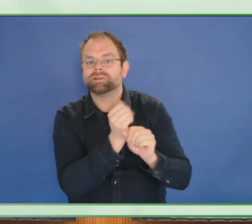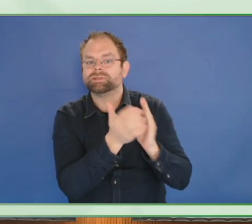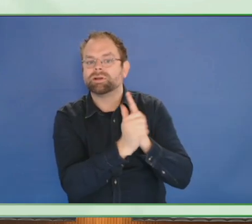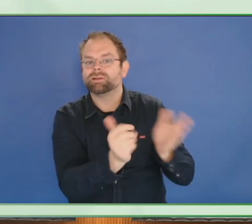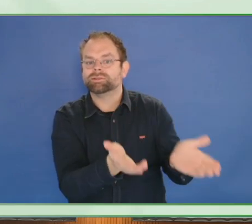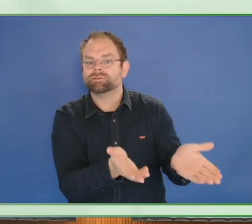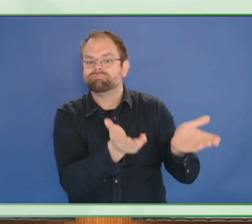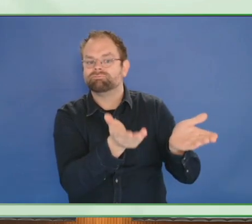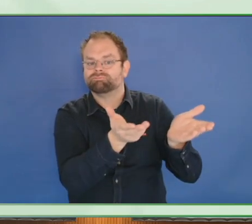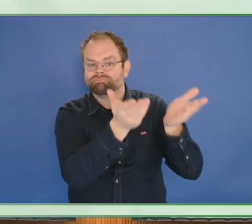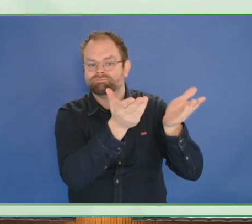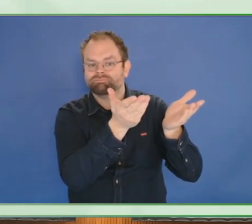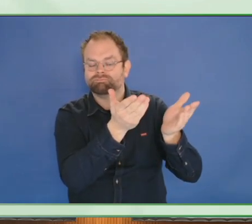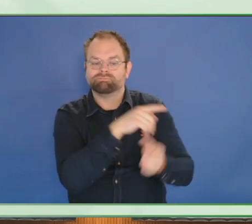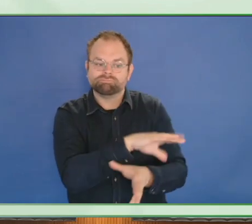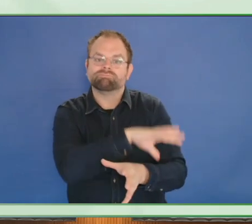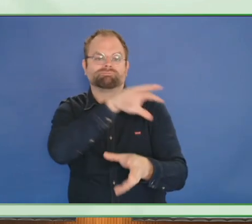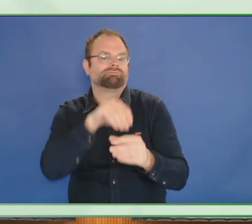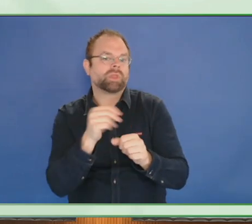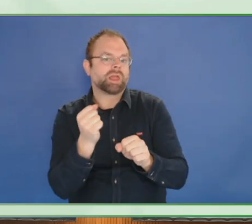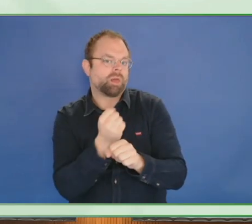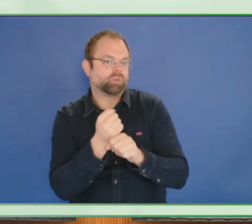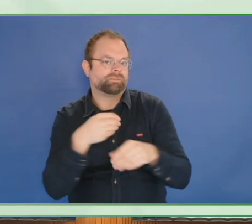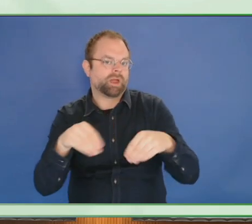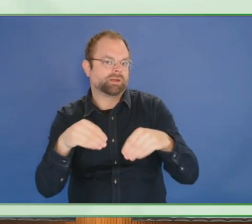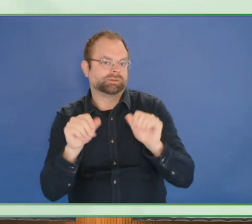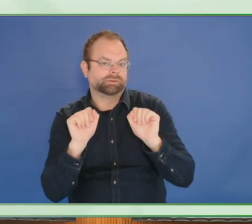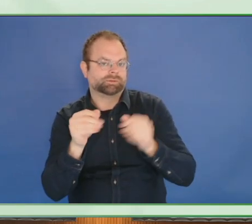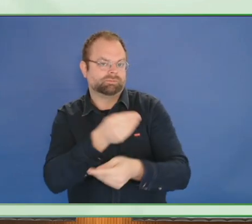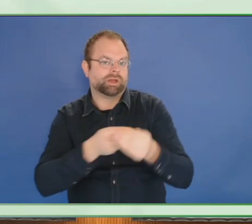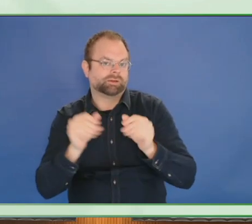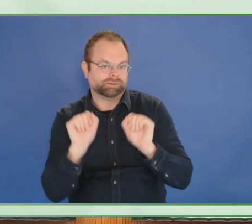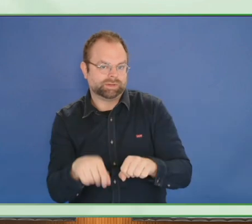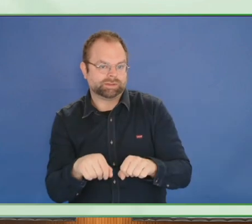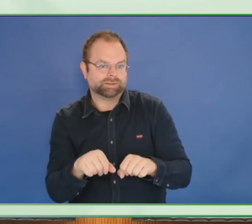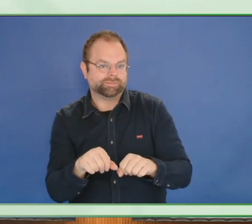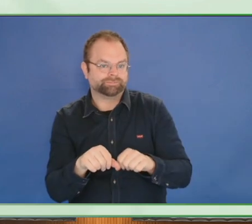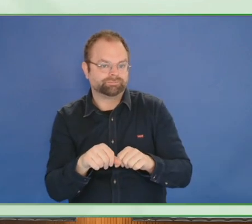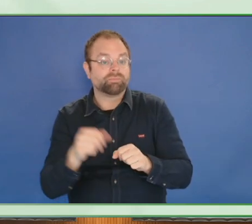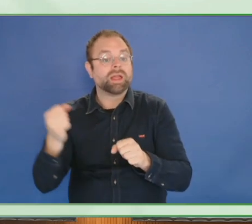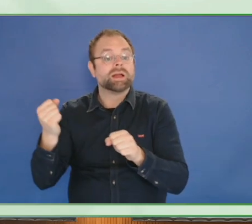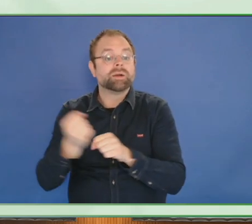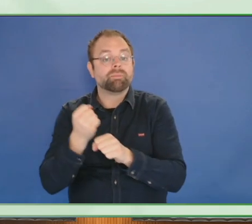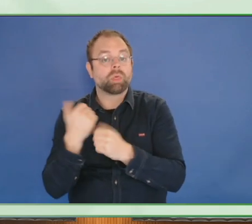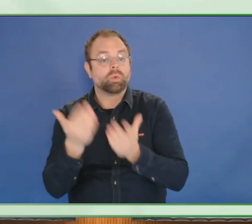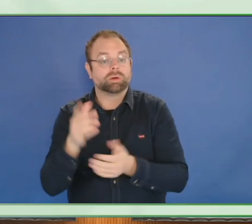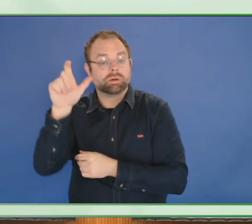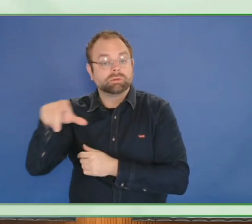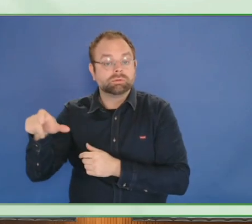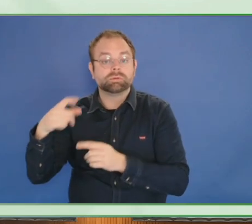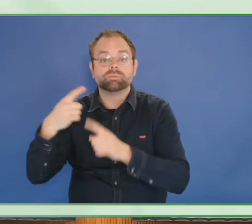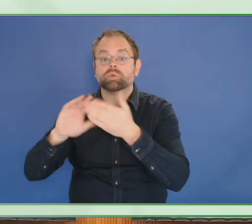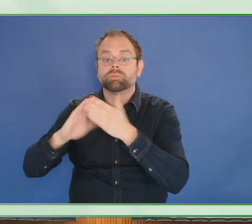the workplace, and support employers in making necessary accommodations to become more accessible. We also establish